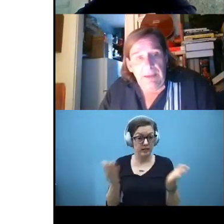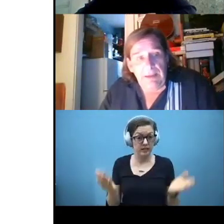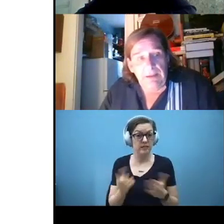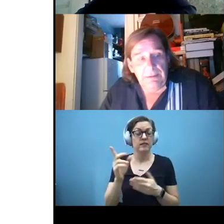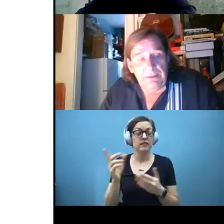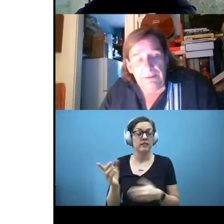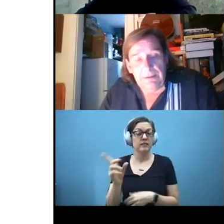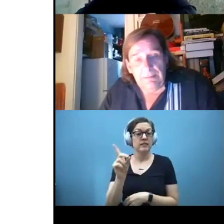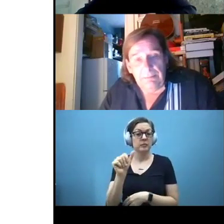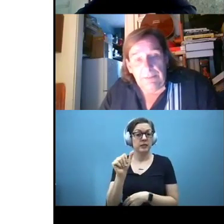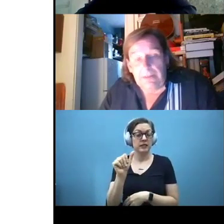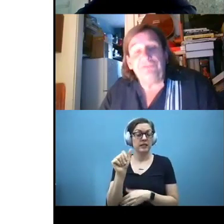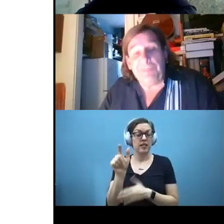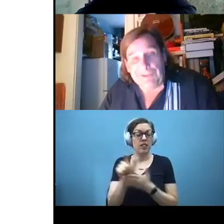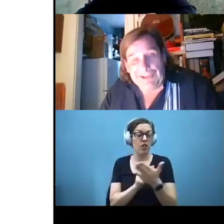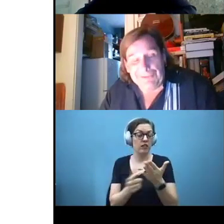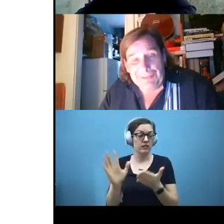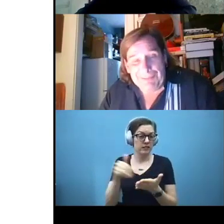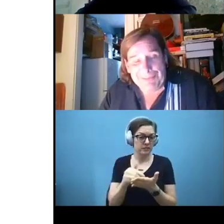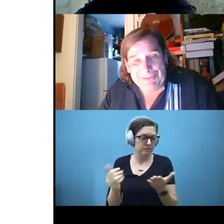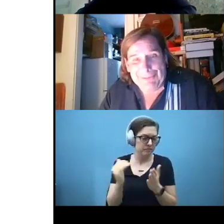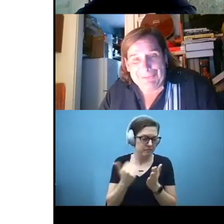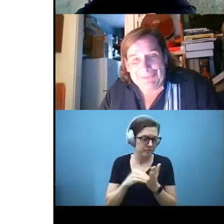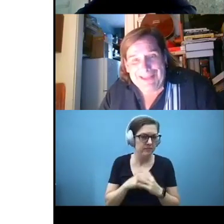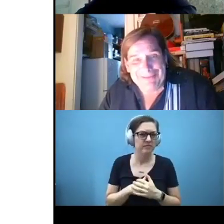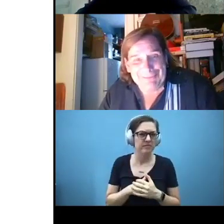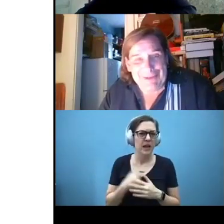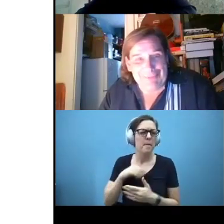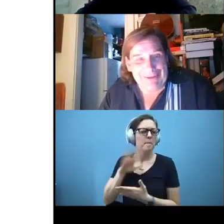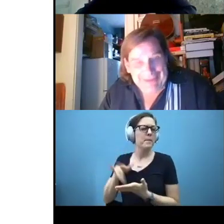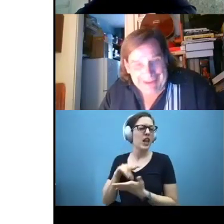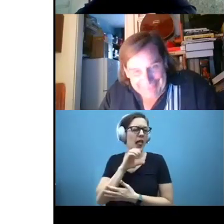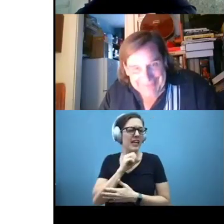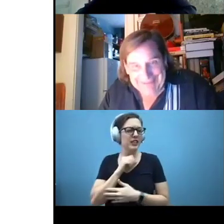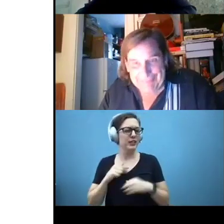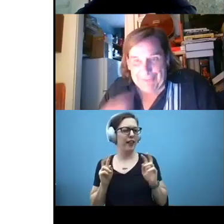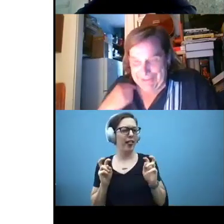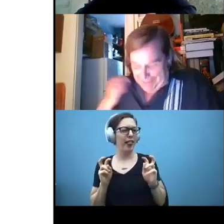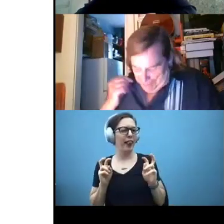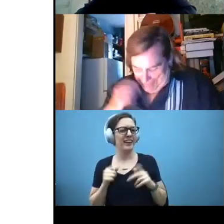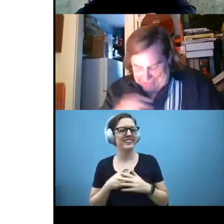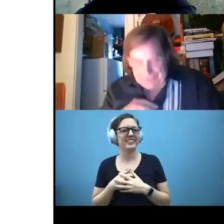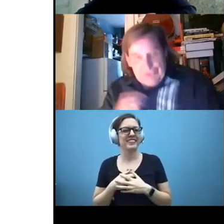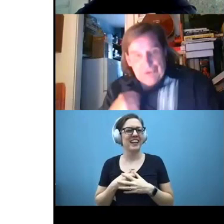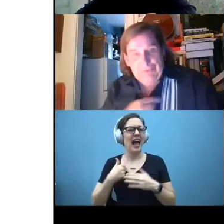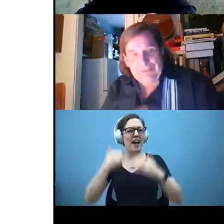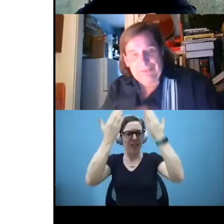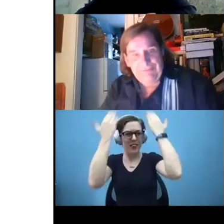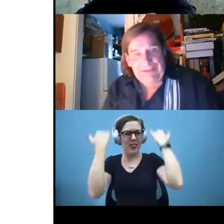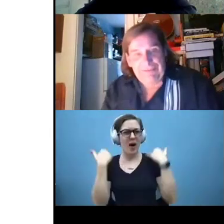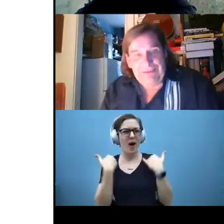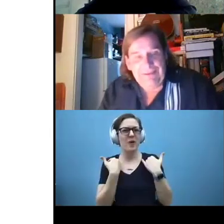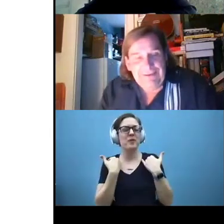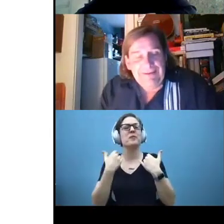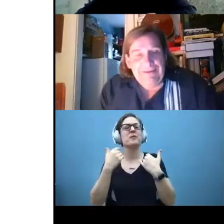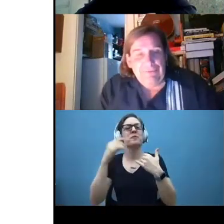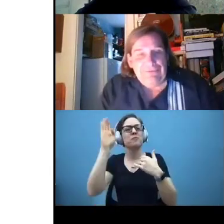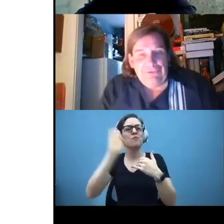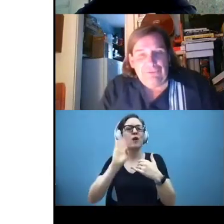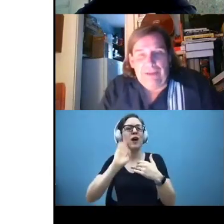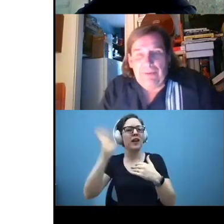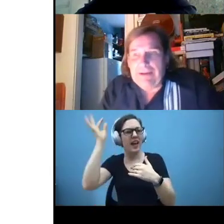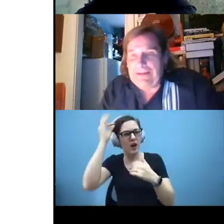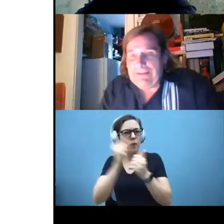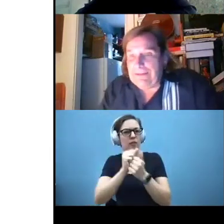am at least a middle-aged man, maybe a little older than that. I have long brown hair, wearing a black shirt with a fancy